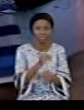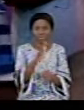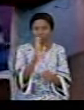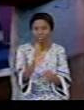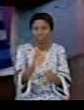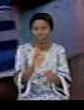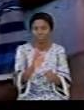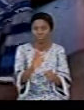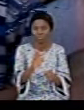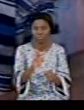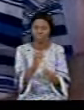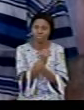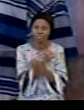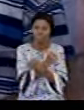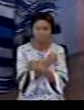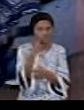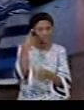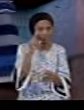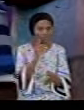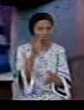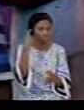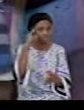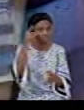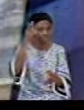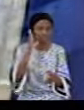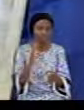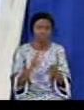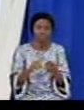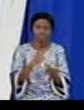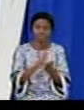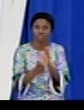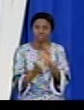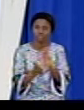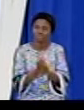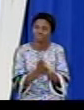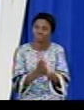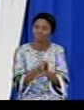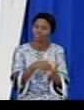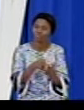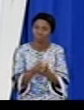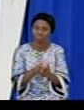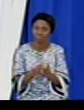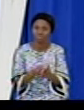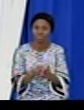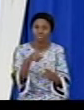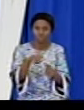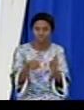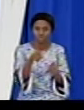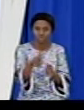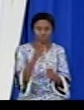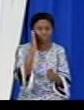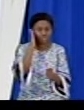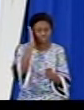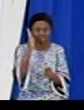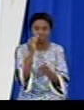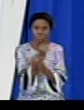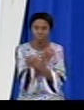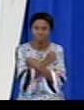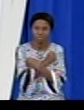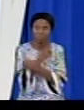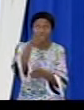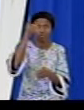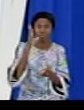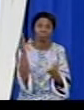up to love God more, to love the work more, to be more committed in all that is